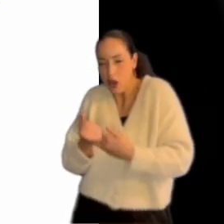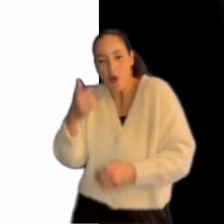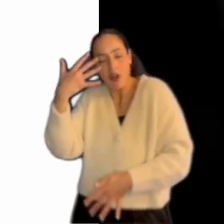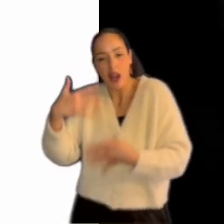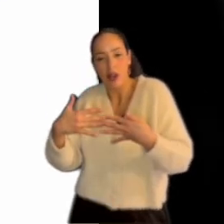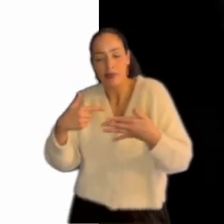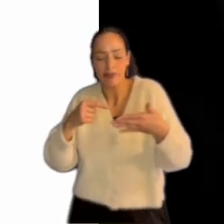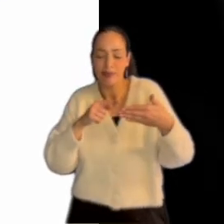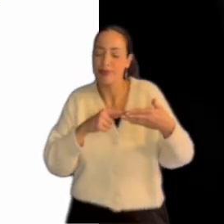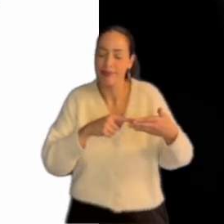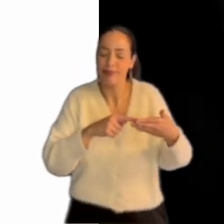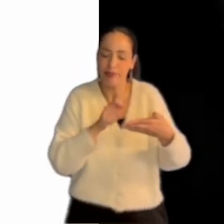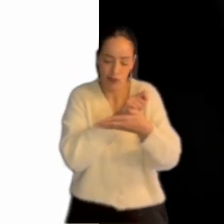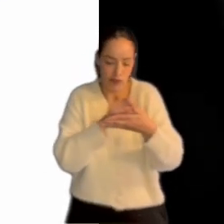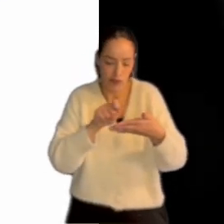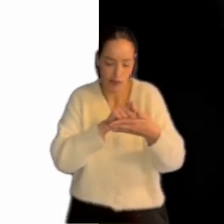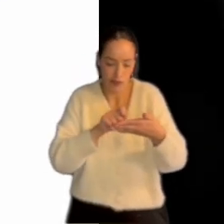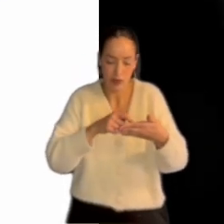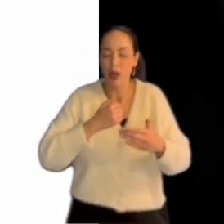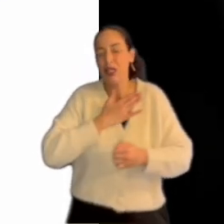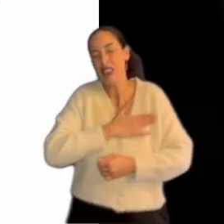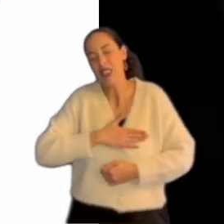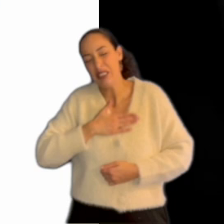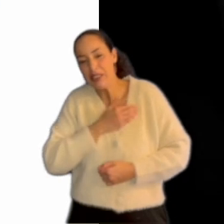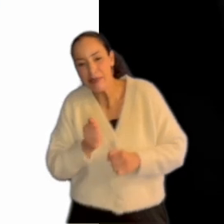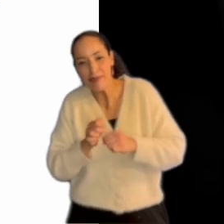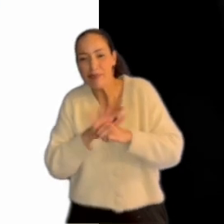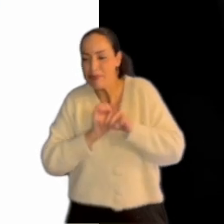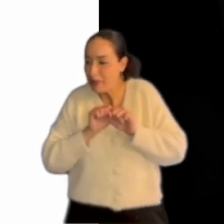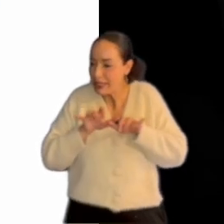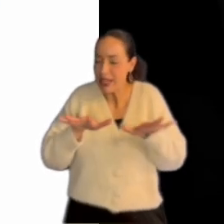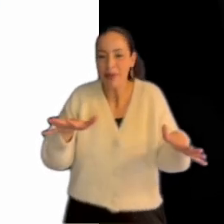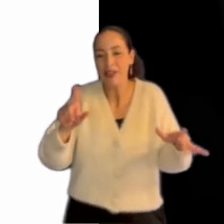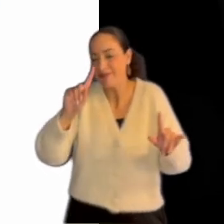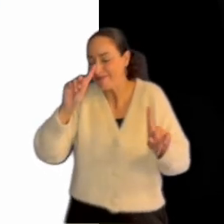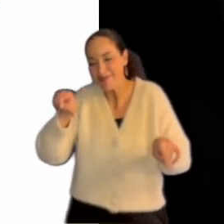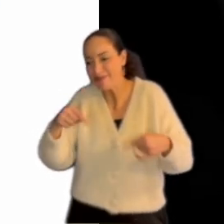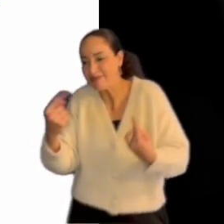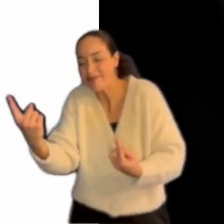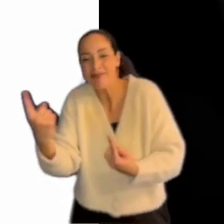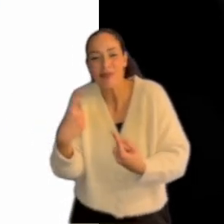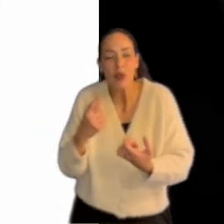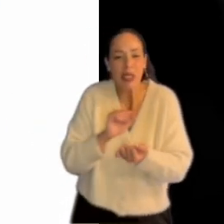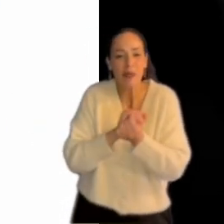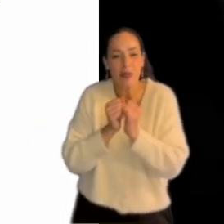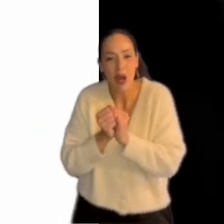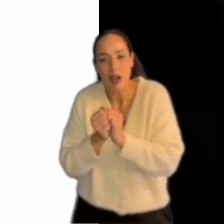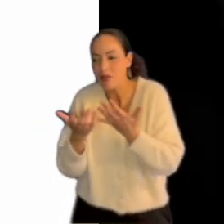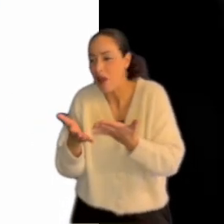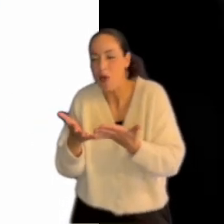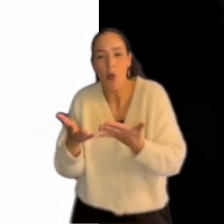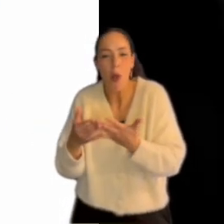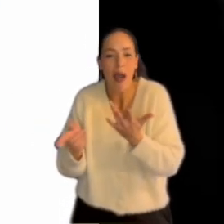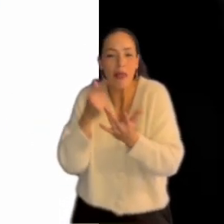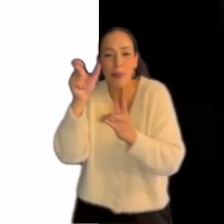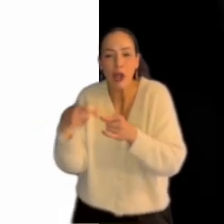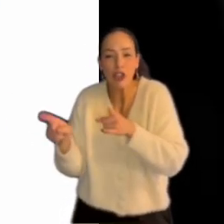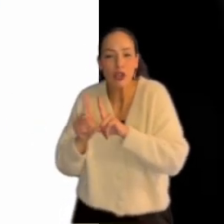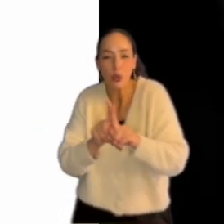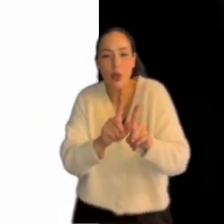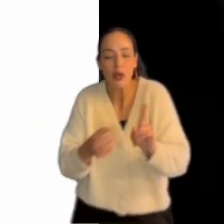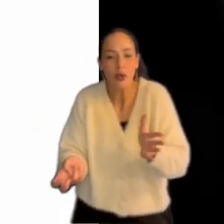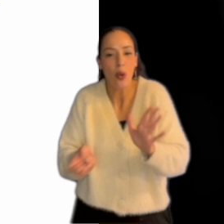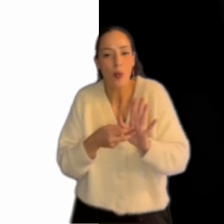due to the current pandemic, patients are unable to bring partners or other companions to this appointment. We hope that when the lockdown rules are eased,